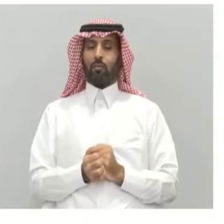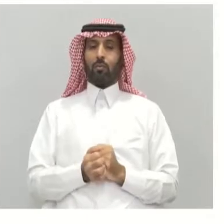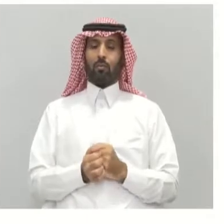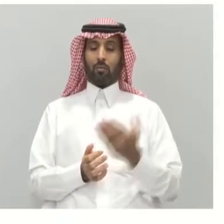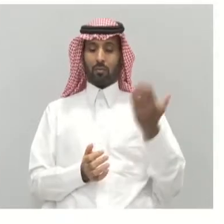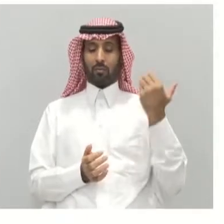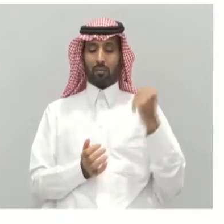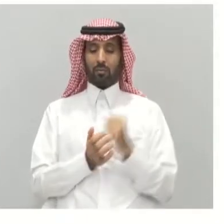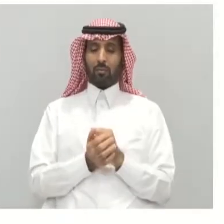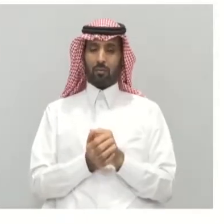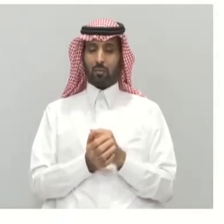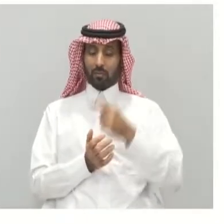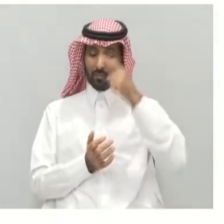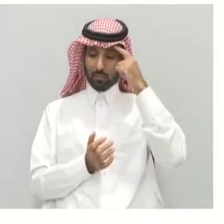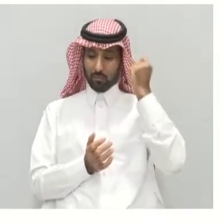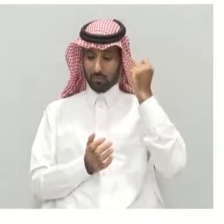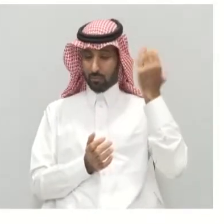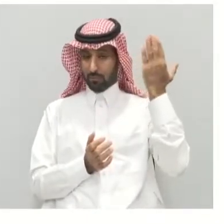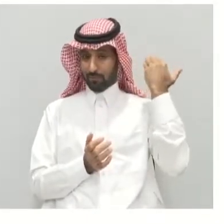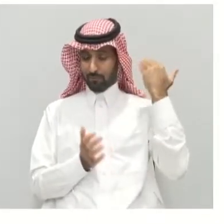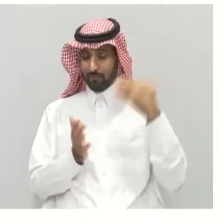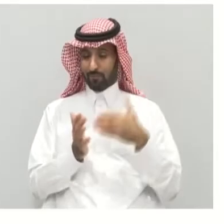Last summer, you say last